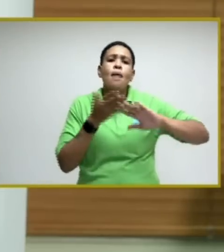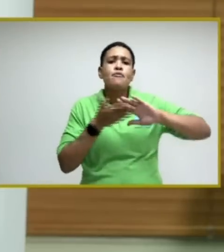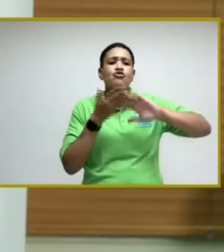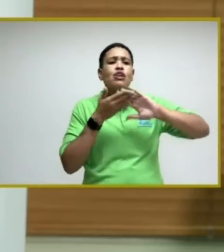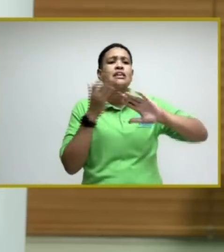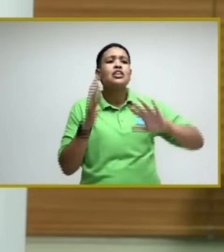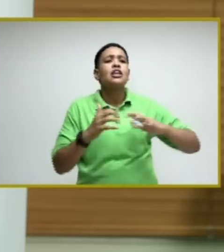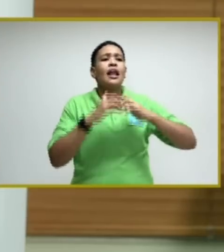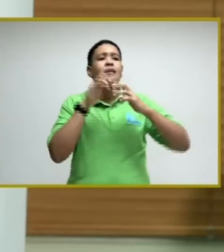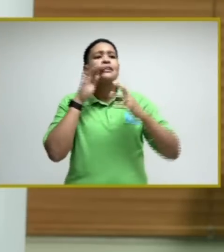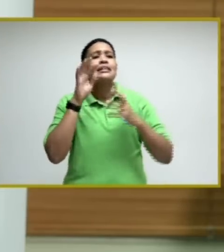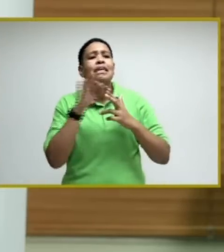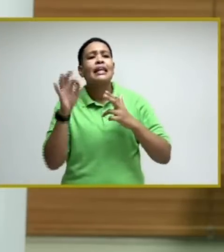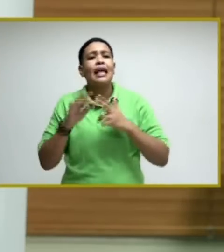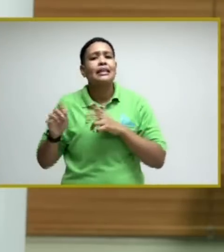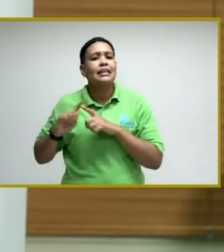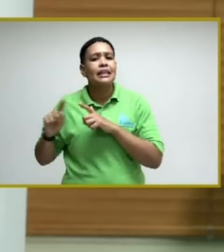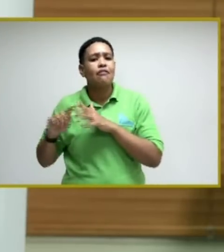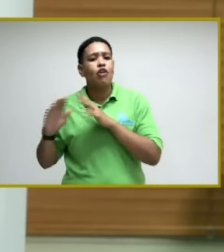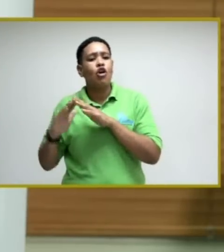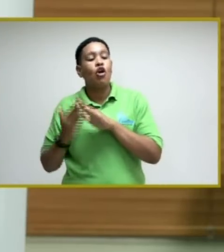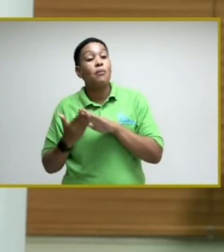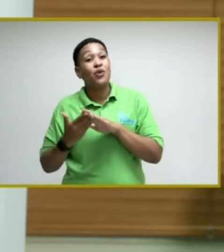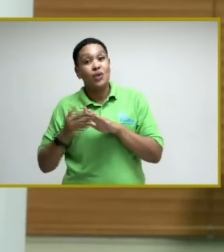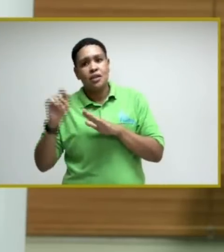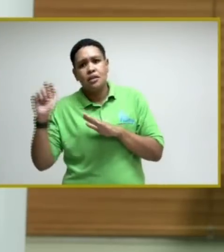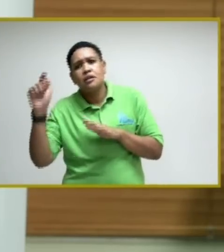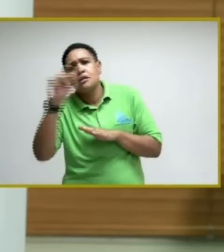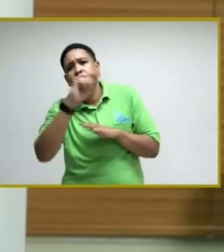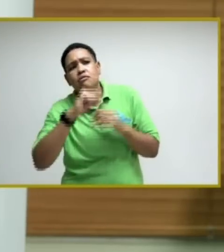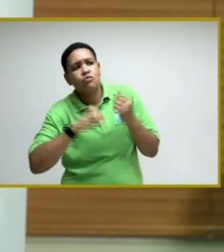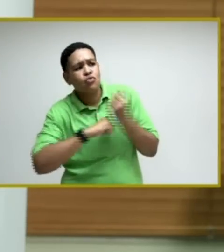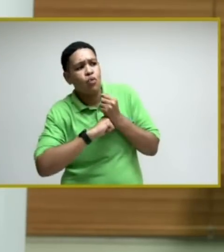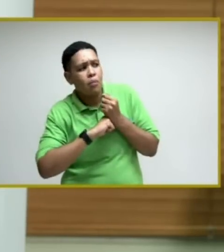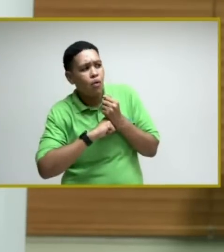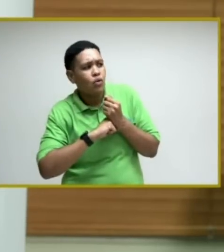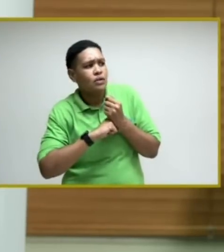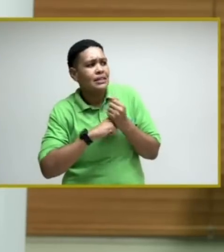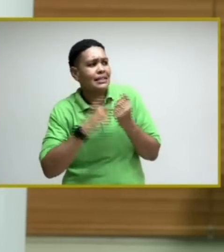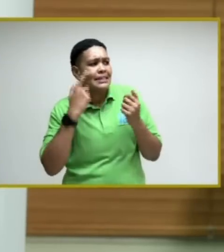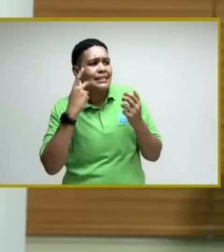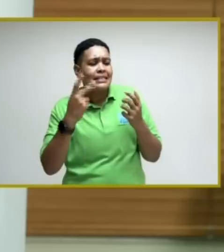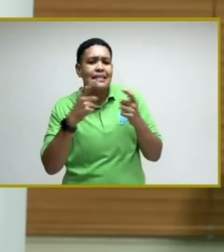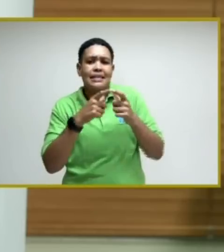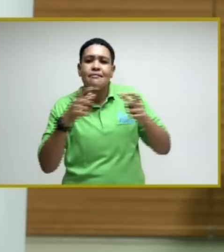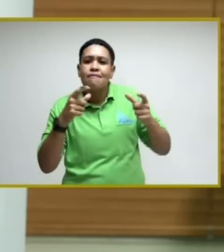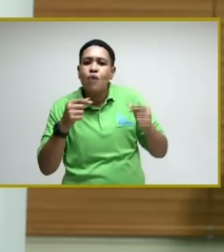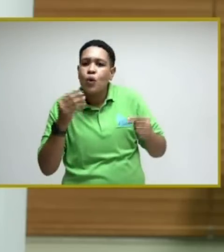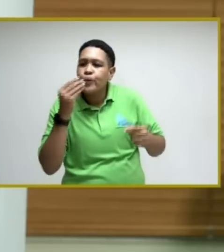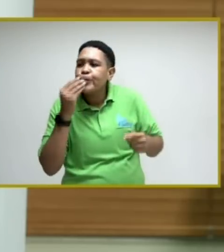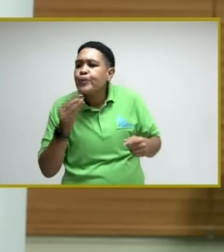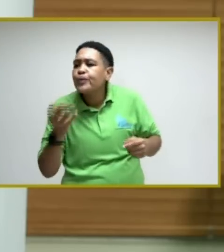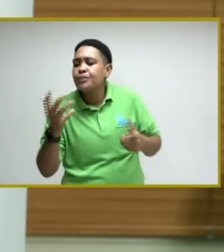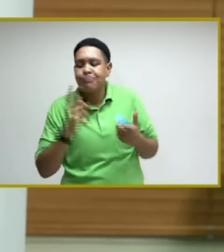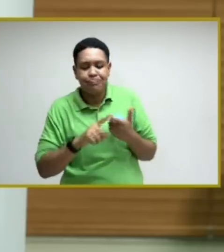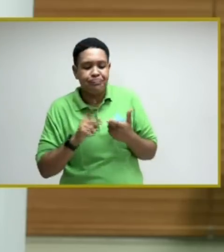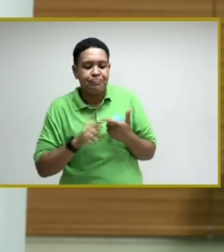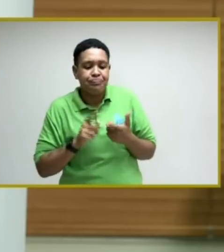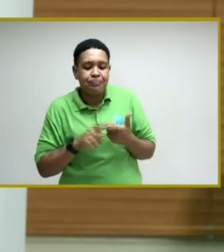in selected communities in a manner that will see vouchers being given to